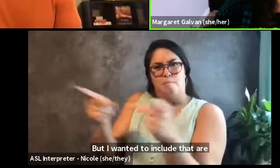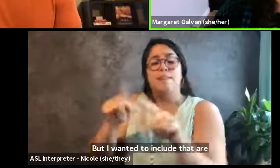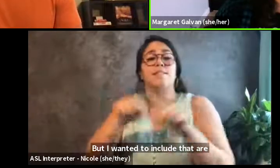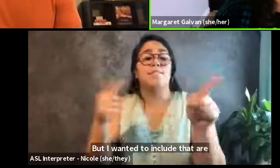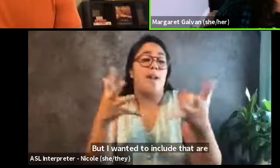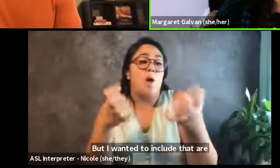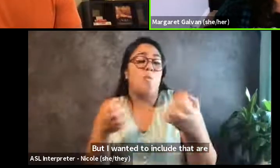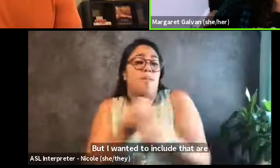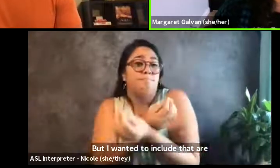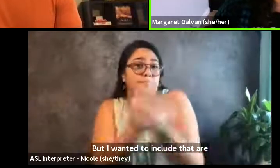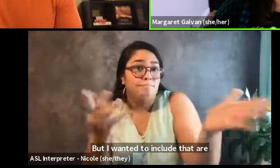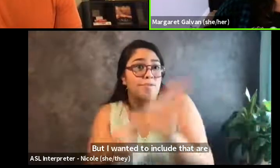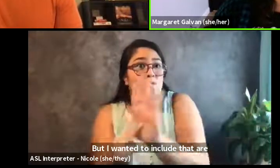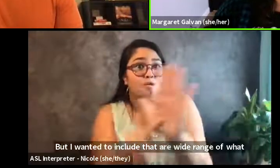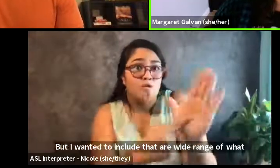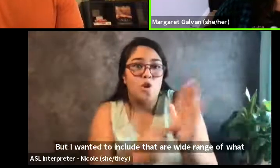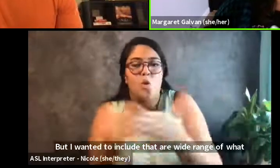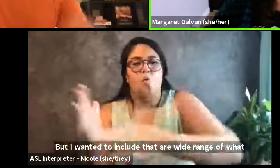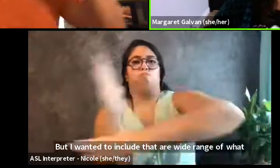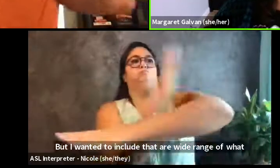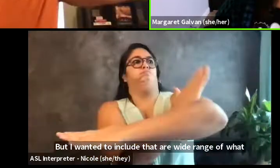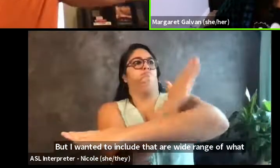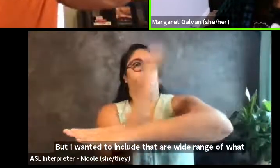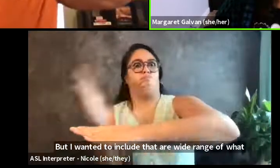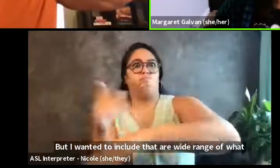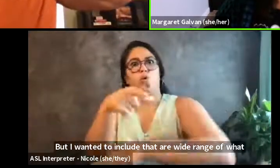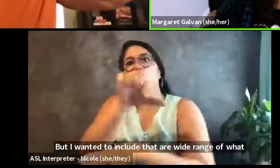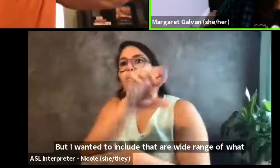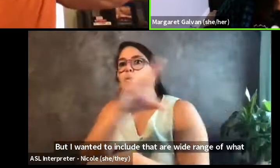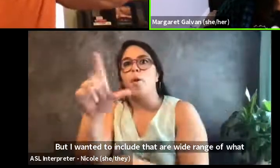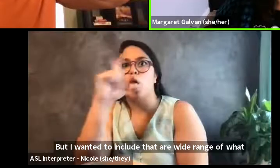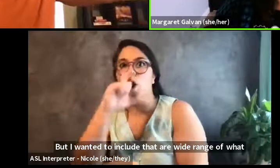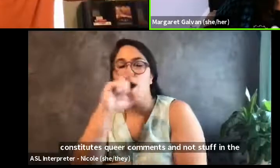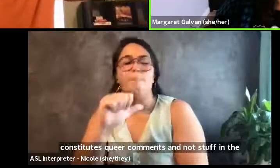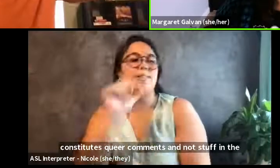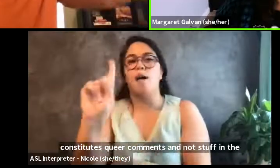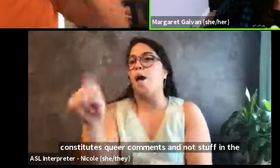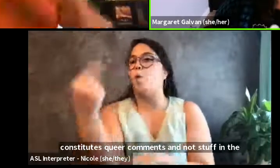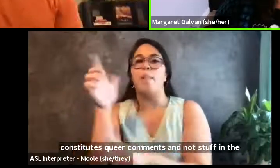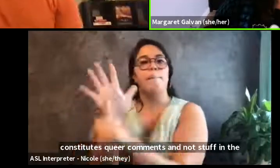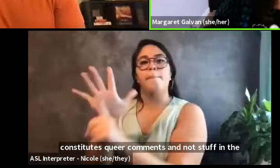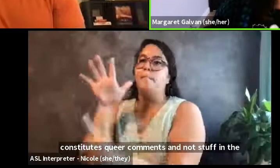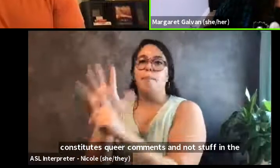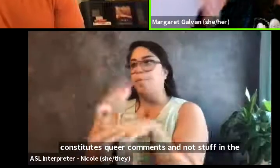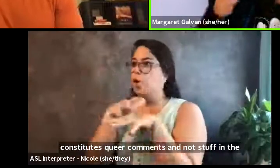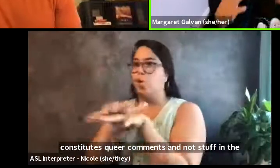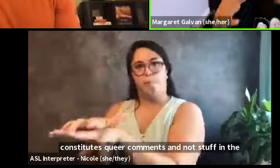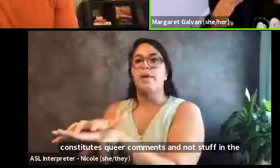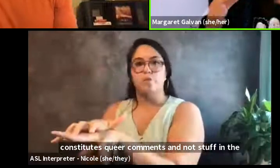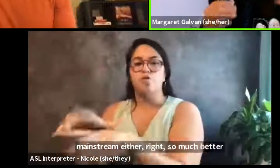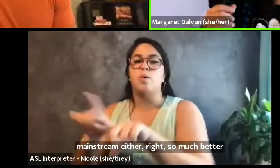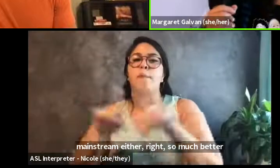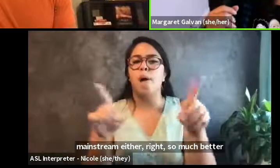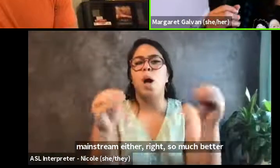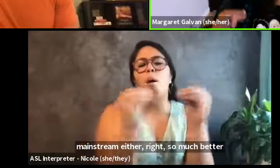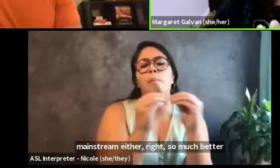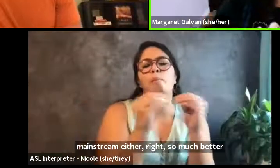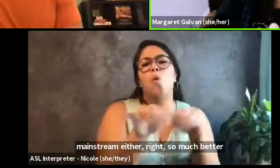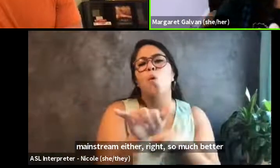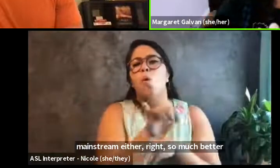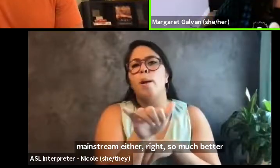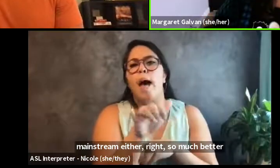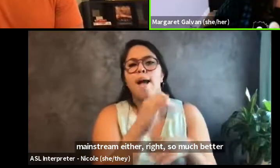range of what constitutes queer comics and not stuff in the mainstream either. Right. Um, so much, but sort of this, uh,